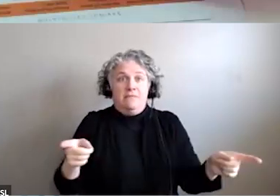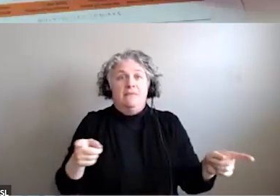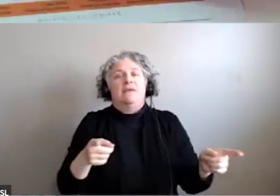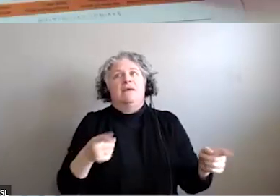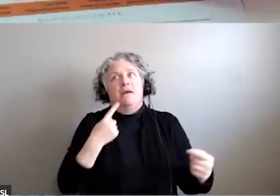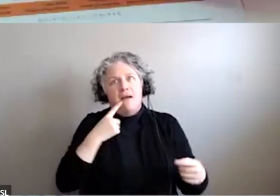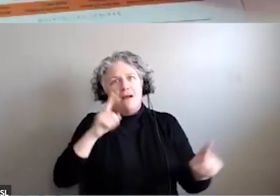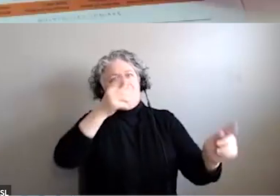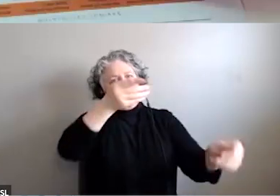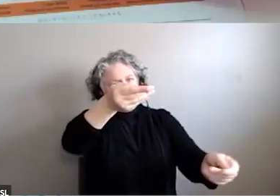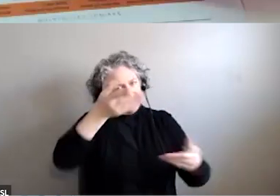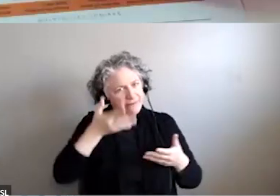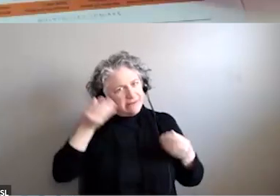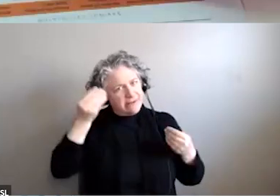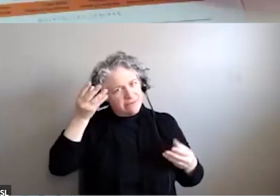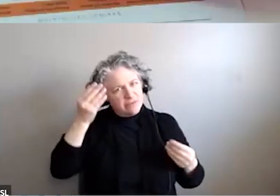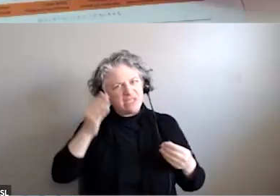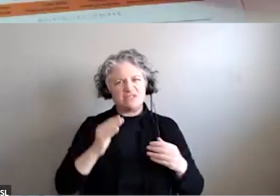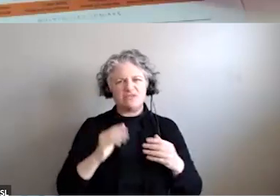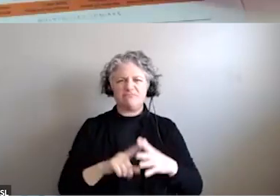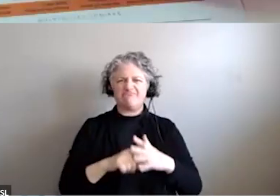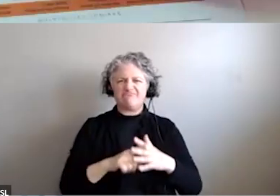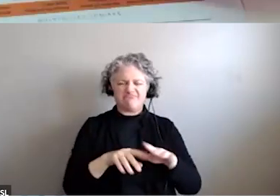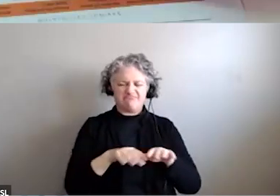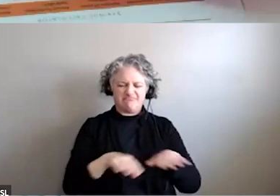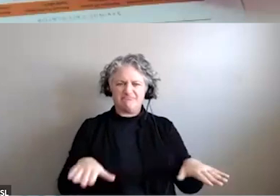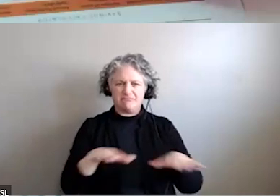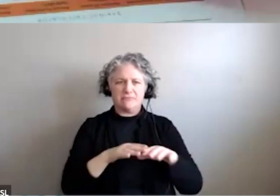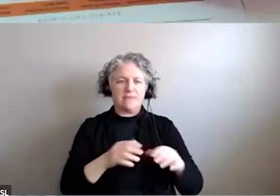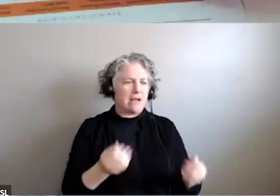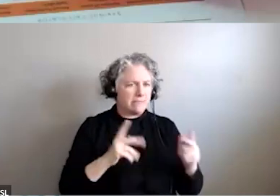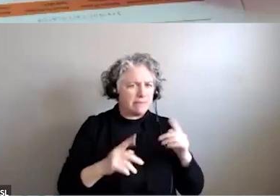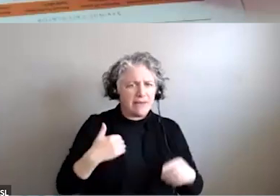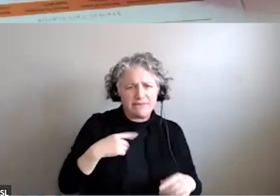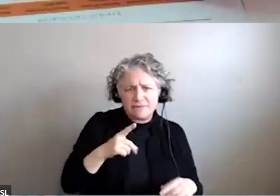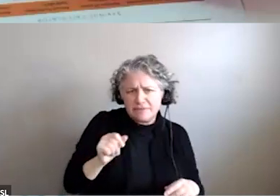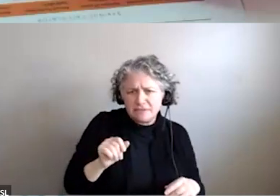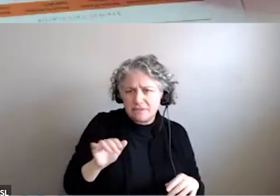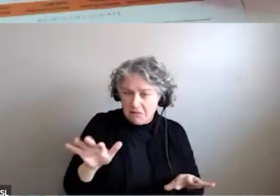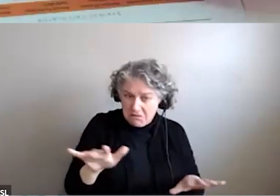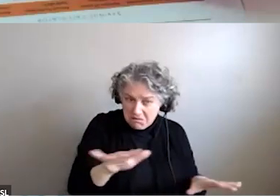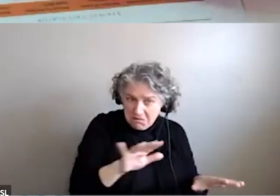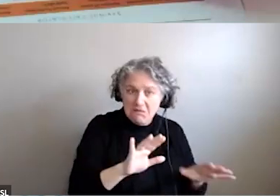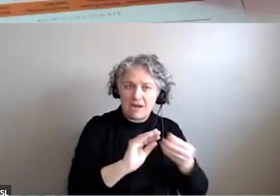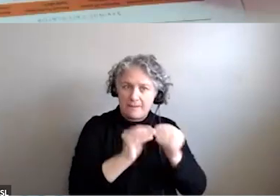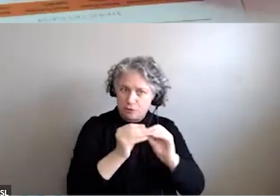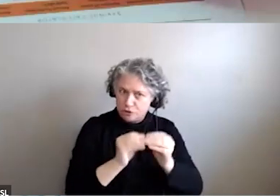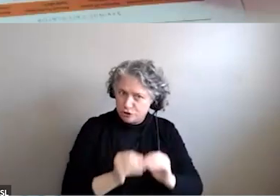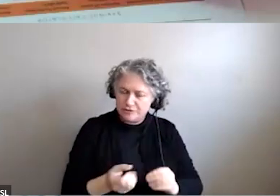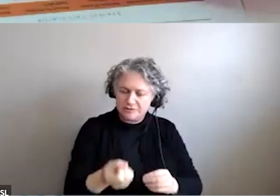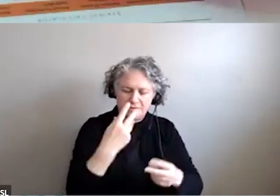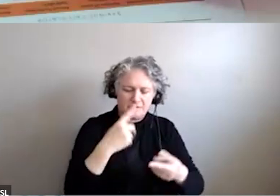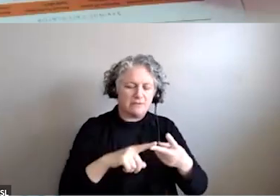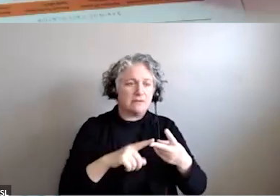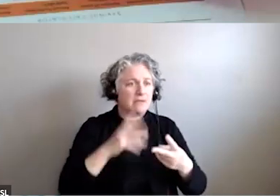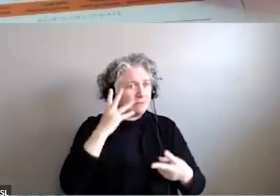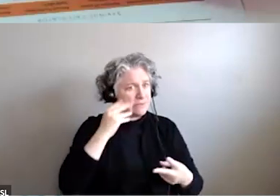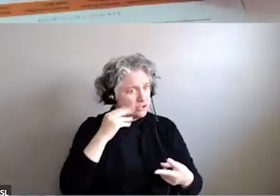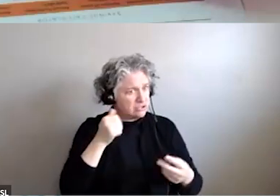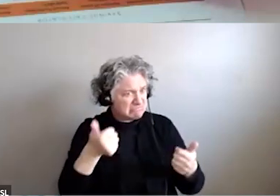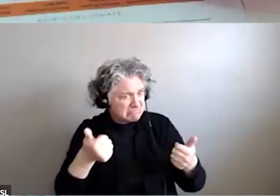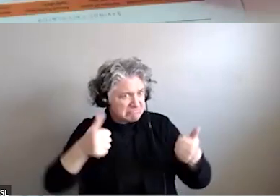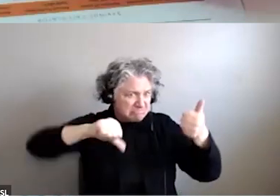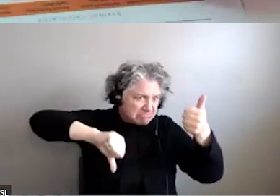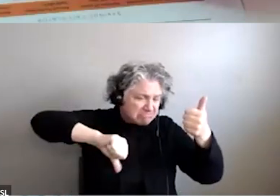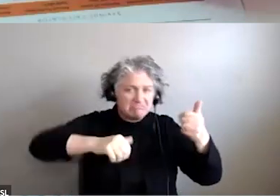data about the number of employees who identify as having disabilities. We have information about their experiences